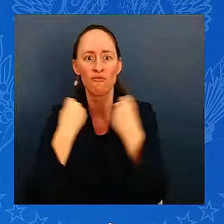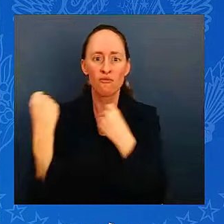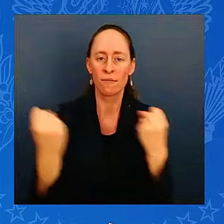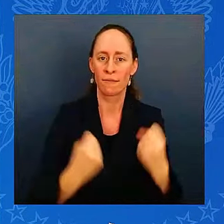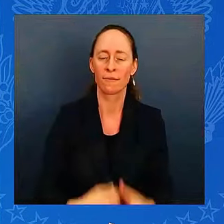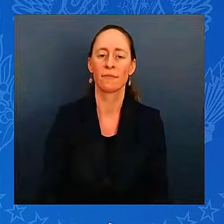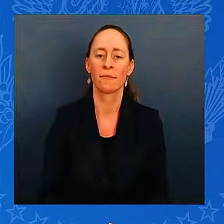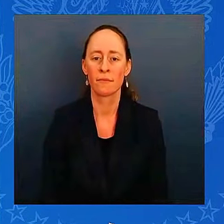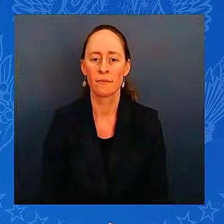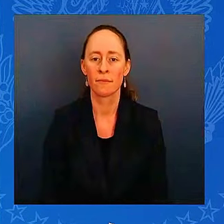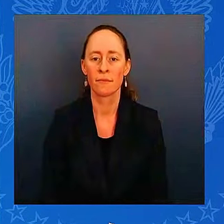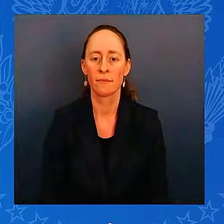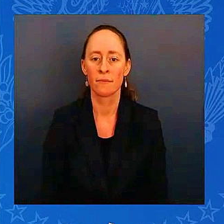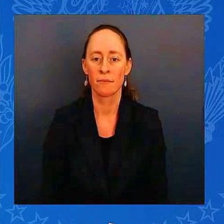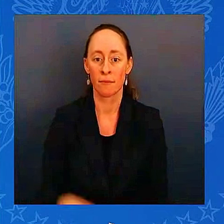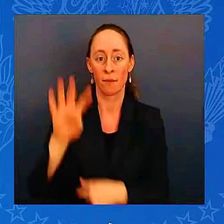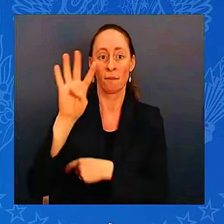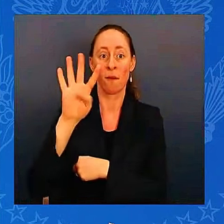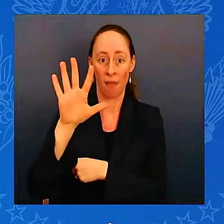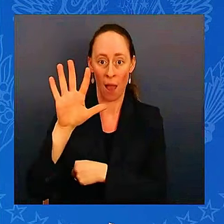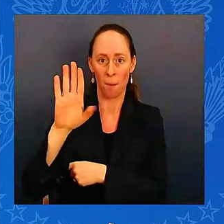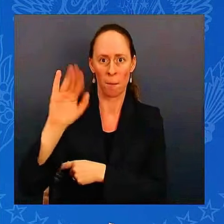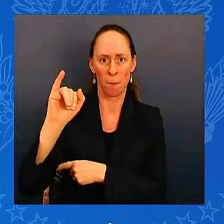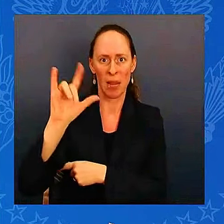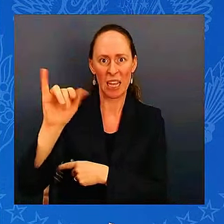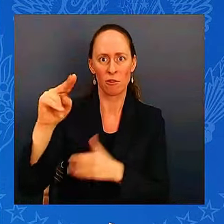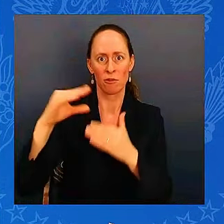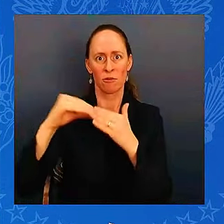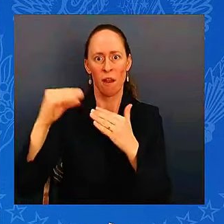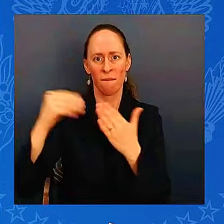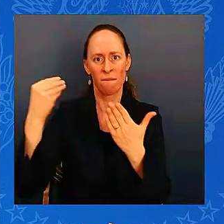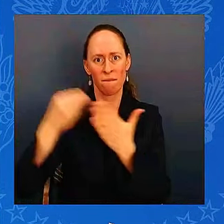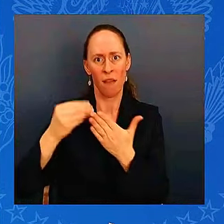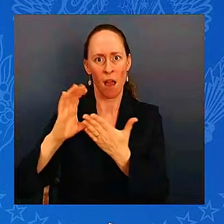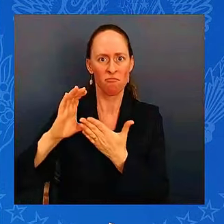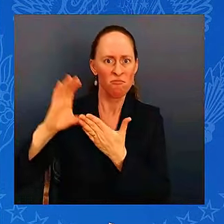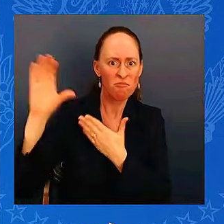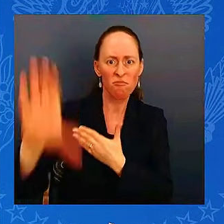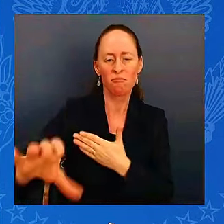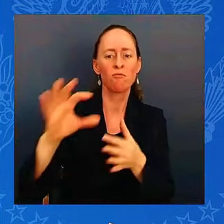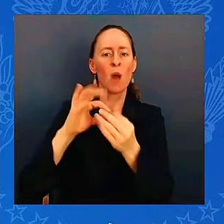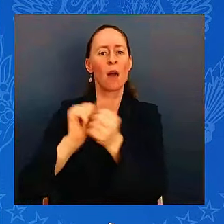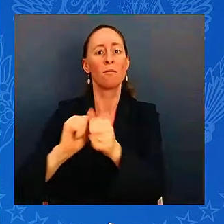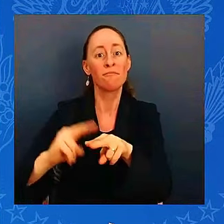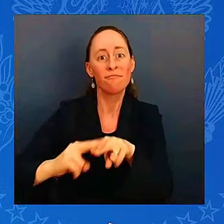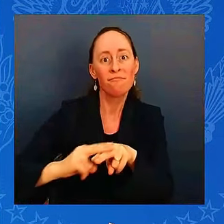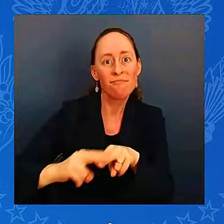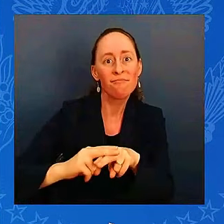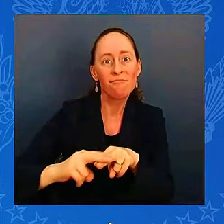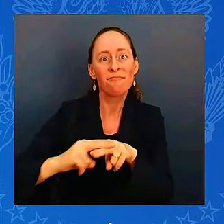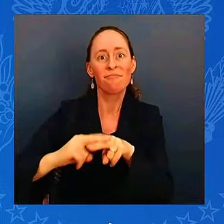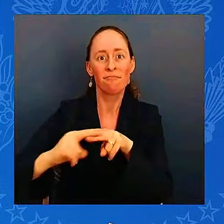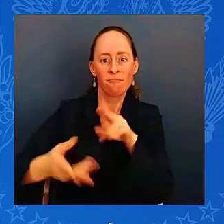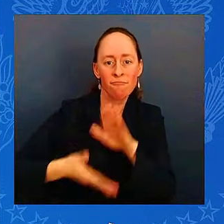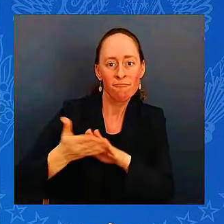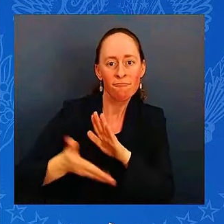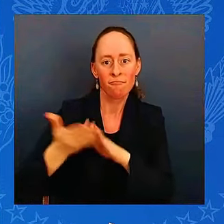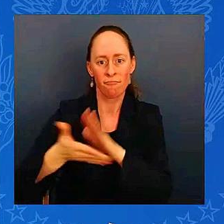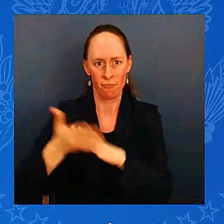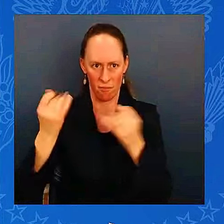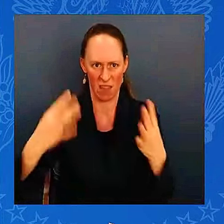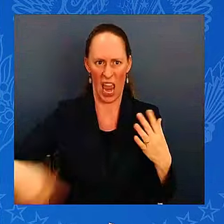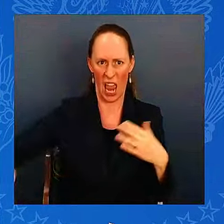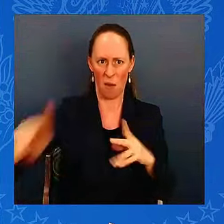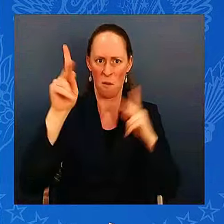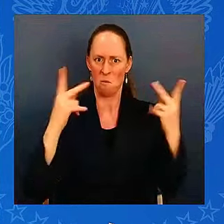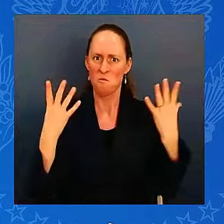train and get to the destination at the same time, 70-80% of that, they will take the train. And it's 70-80%